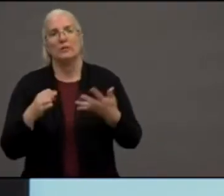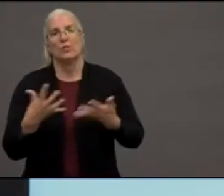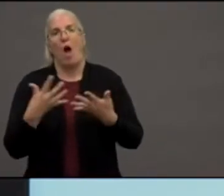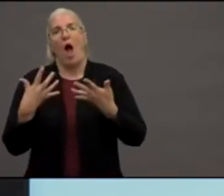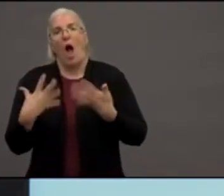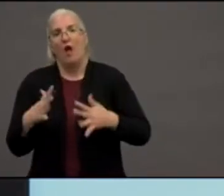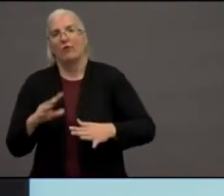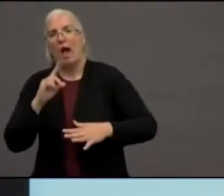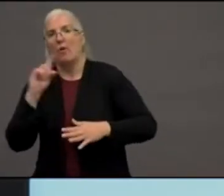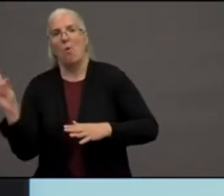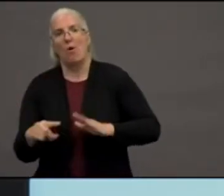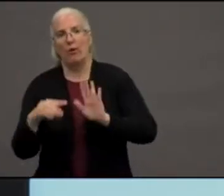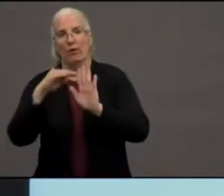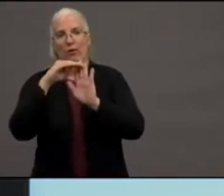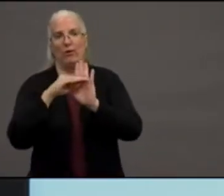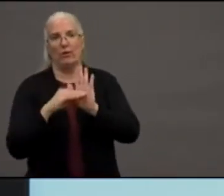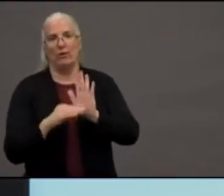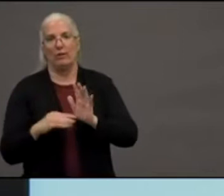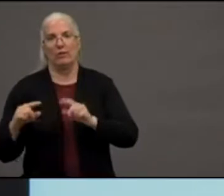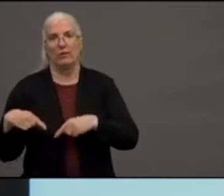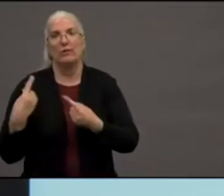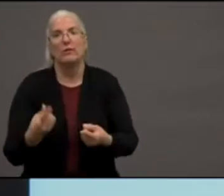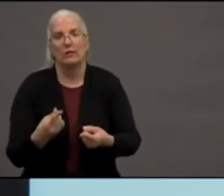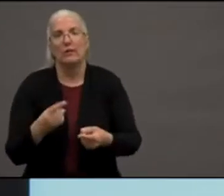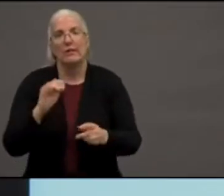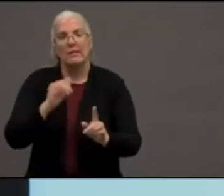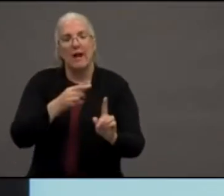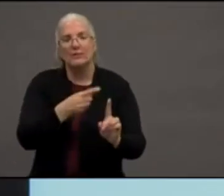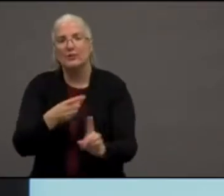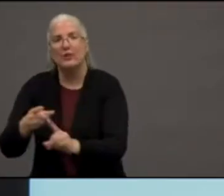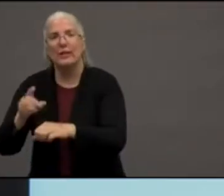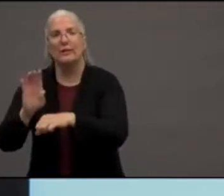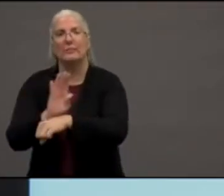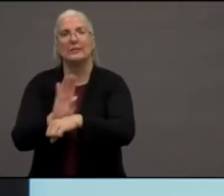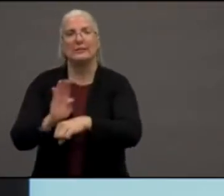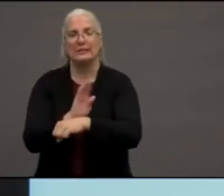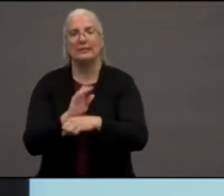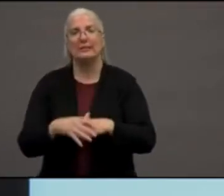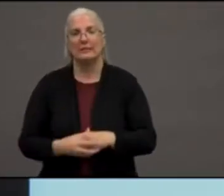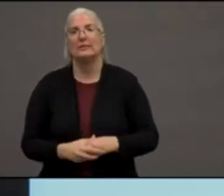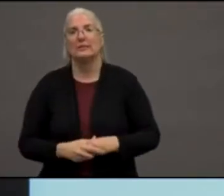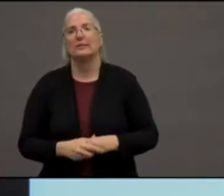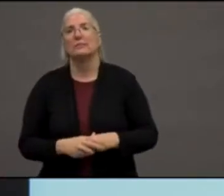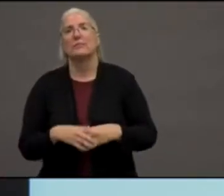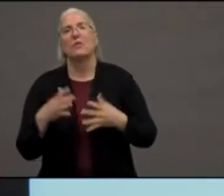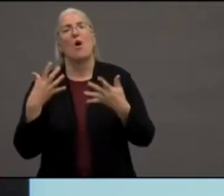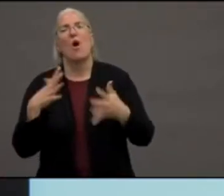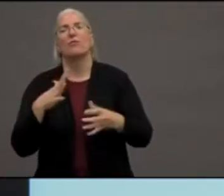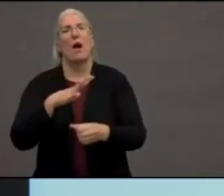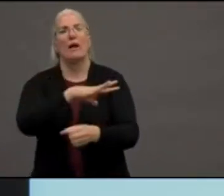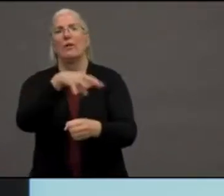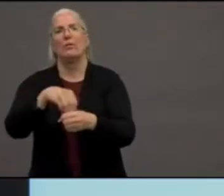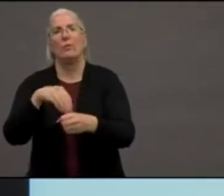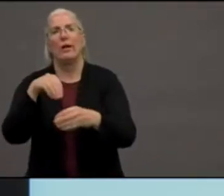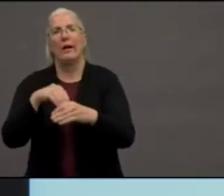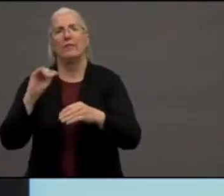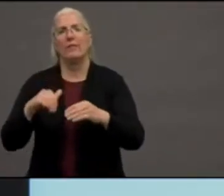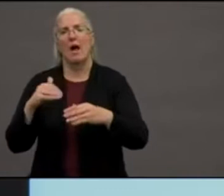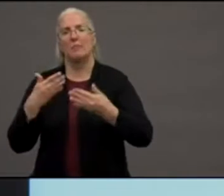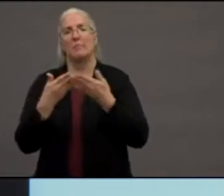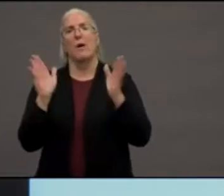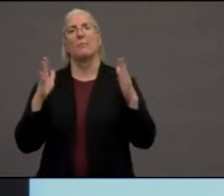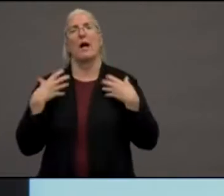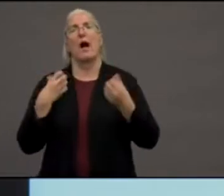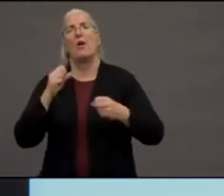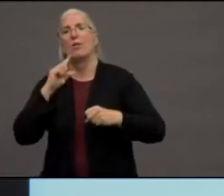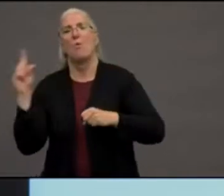sectors, as well as those restrictions that have been in our health officer order, and whatever the social distancing protocols are